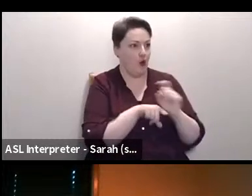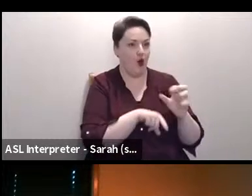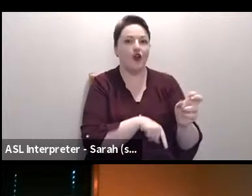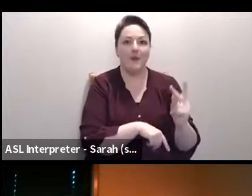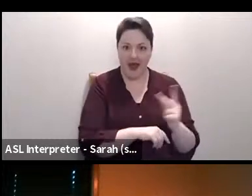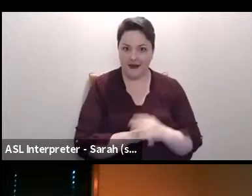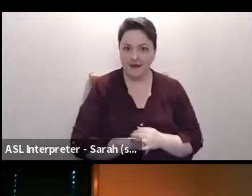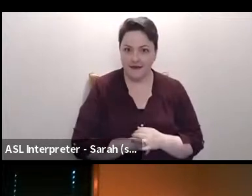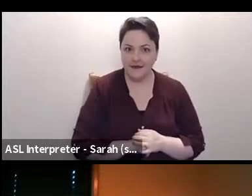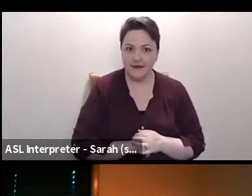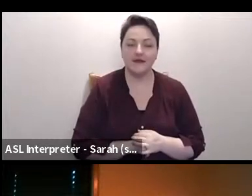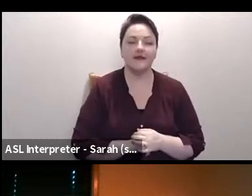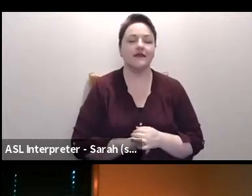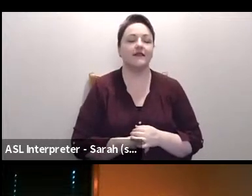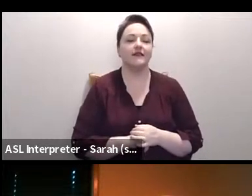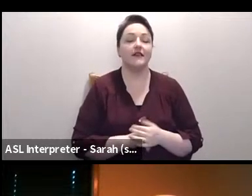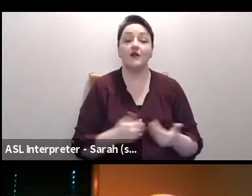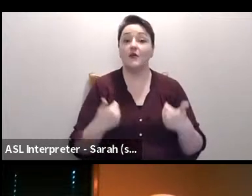we had, a